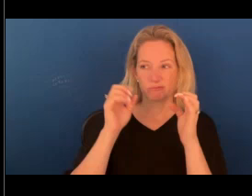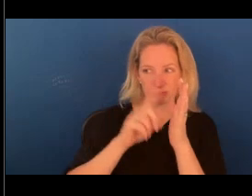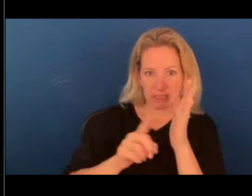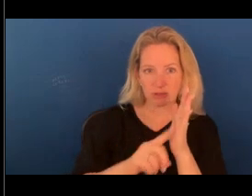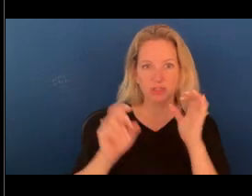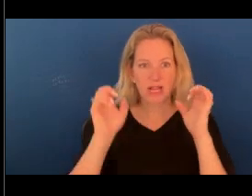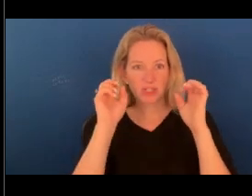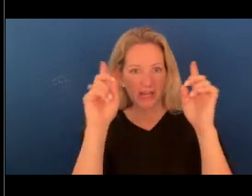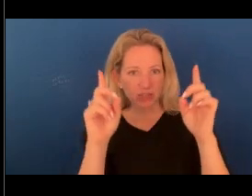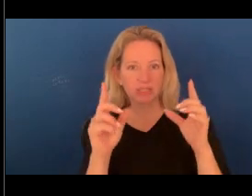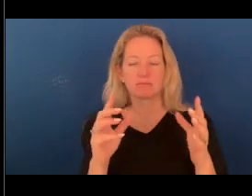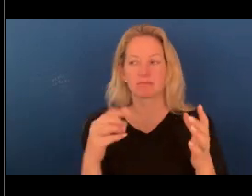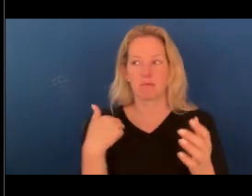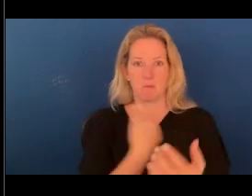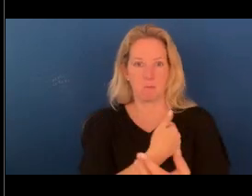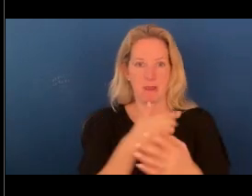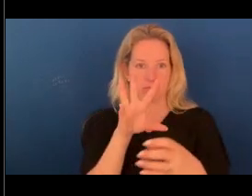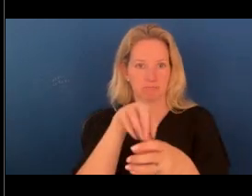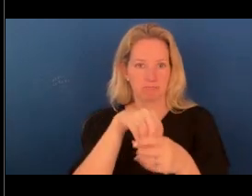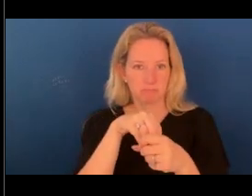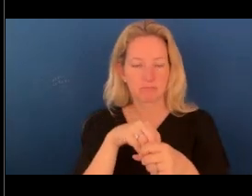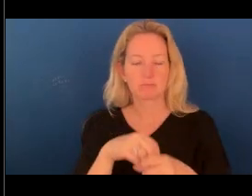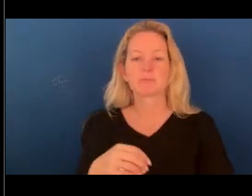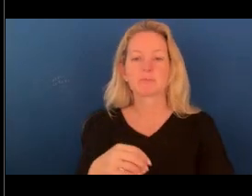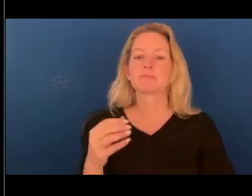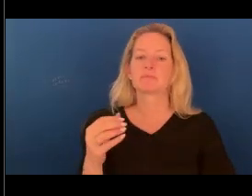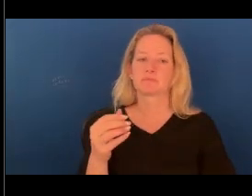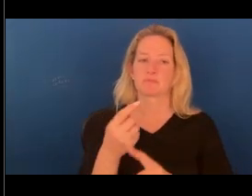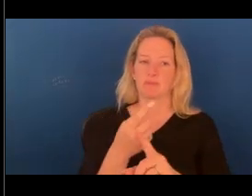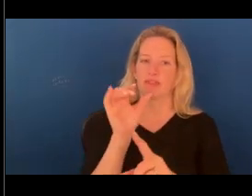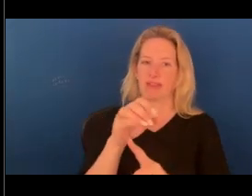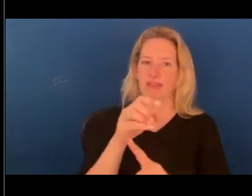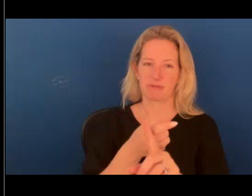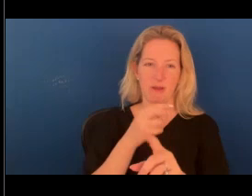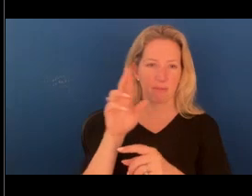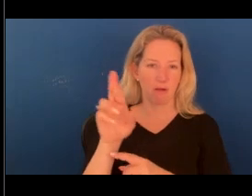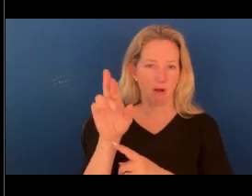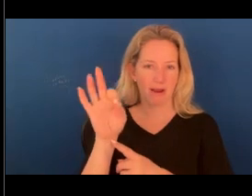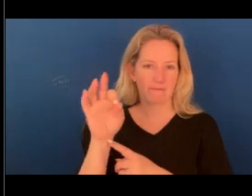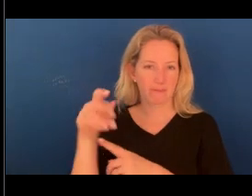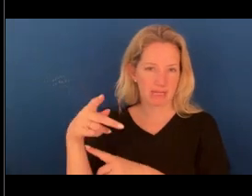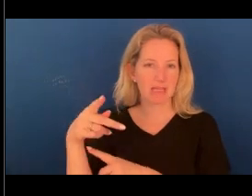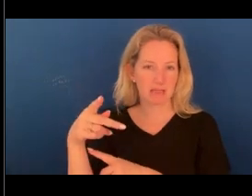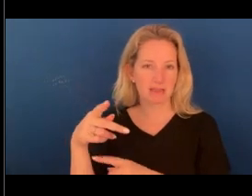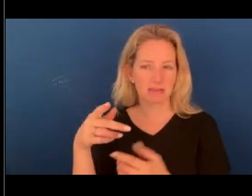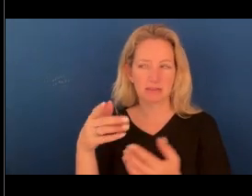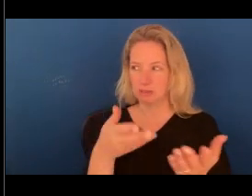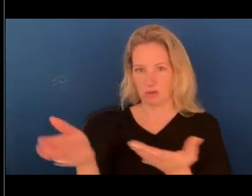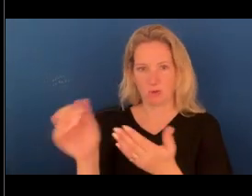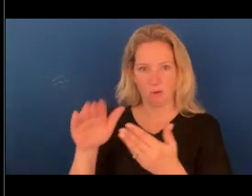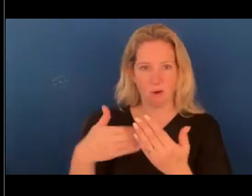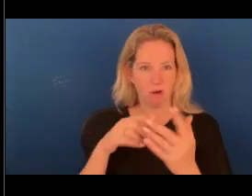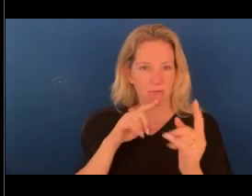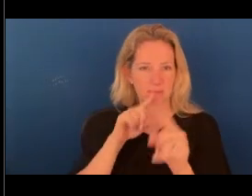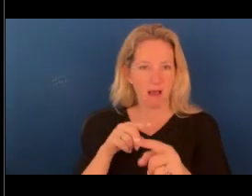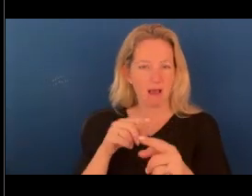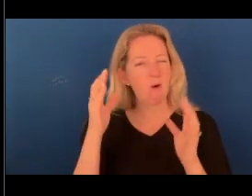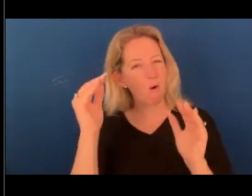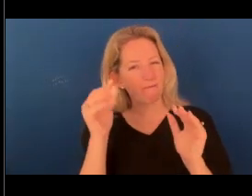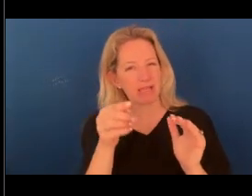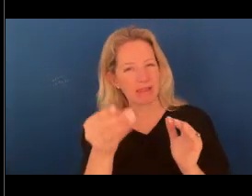education that we do. That was in the RFPs that you responded to, and hopefully this just provides a little bit